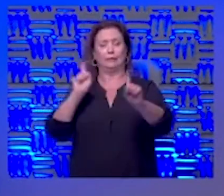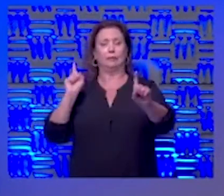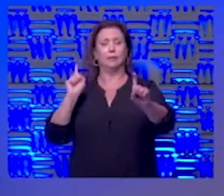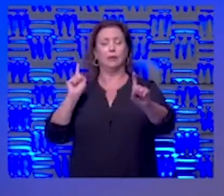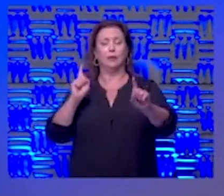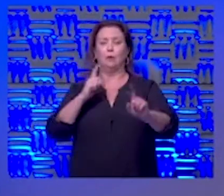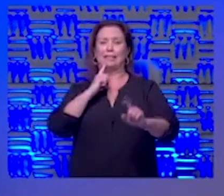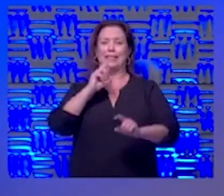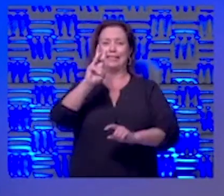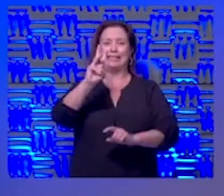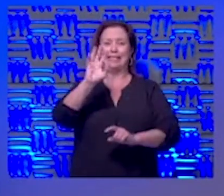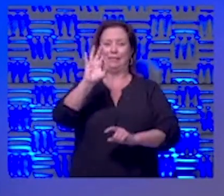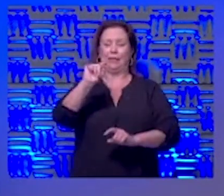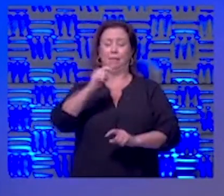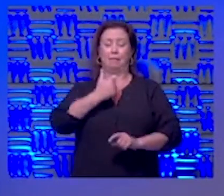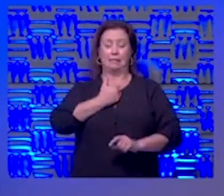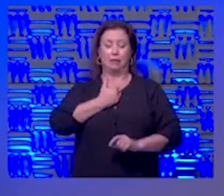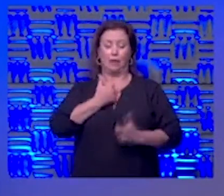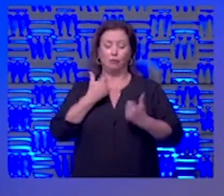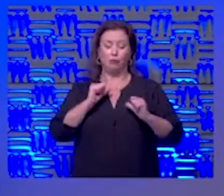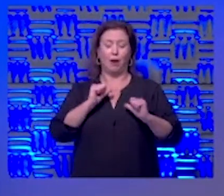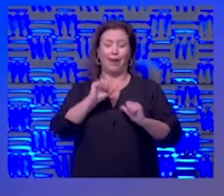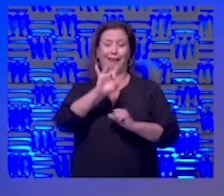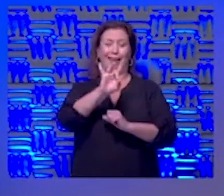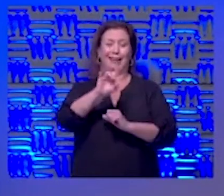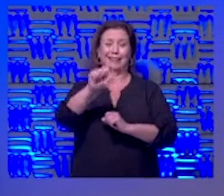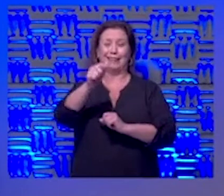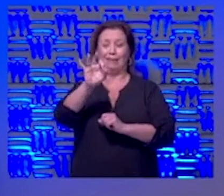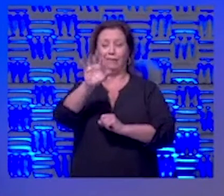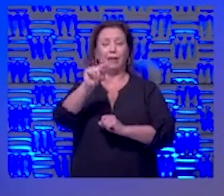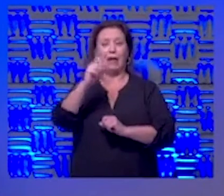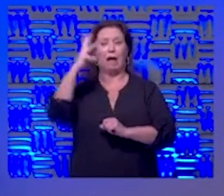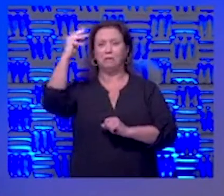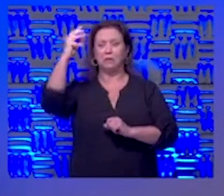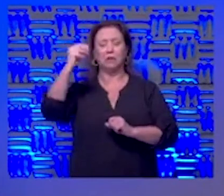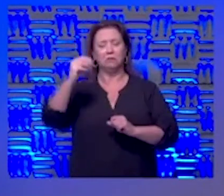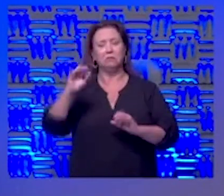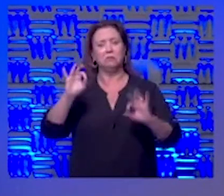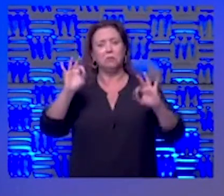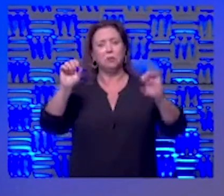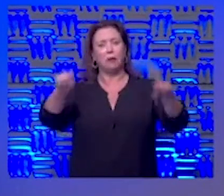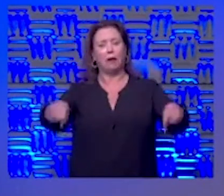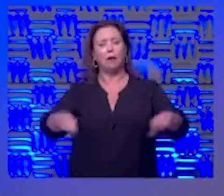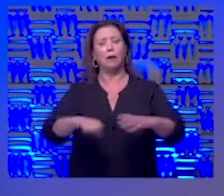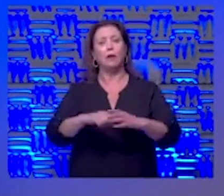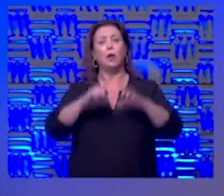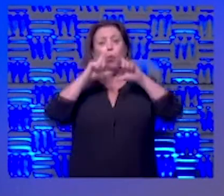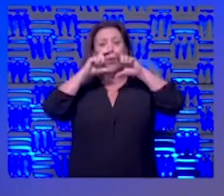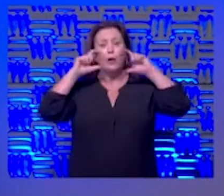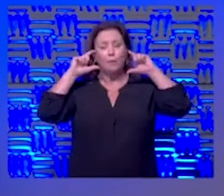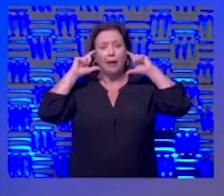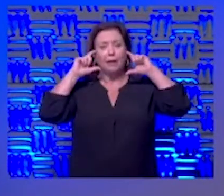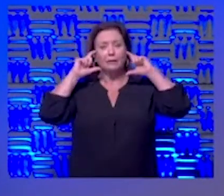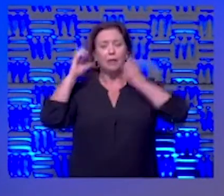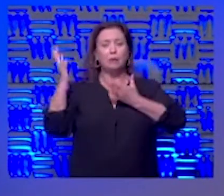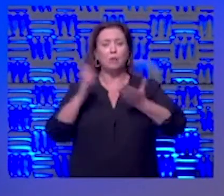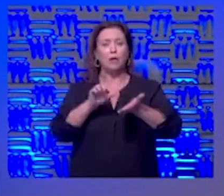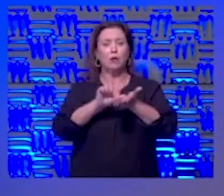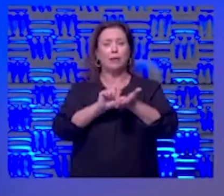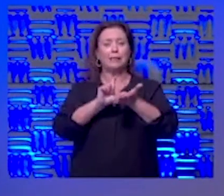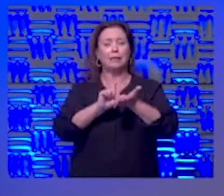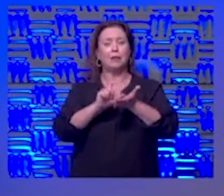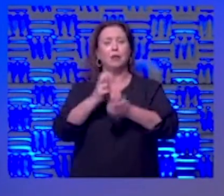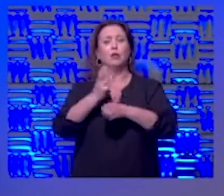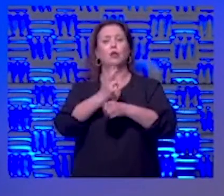know we say 6 feet. I try 8 to 10 feet, especially if you're outdoors. That's very doable. Wear your mask. Bring your hand